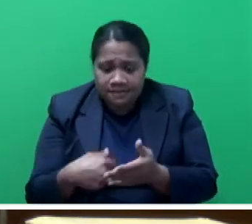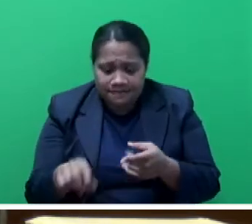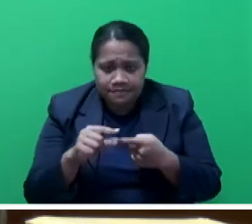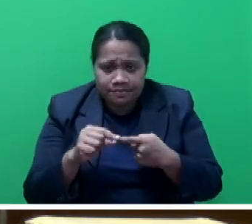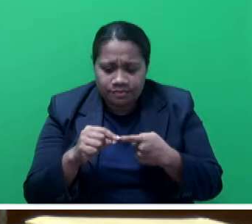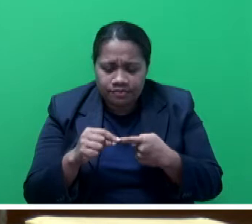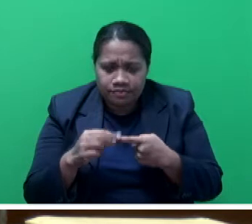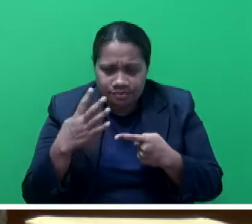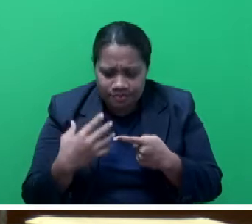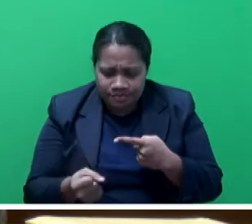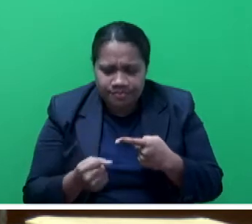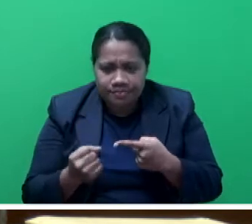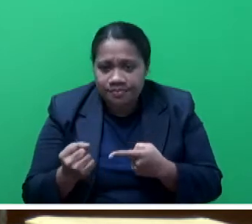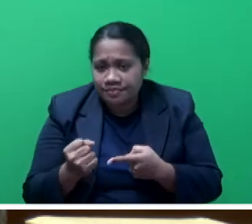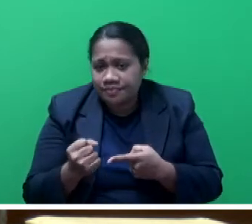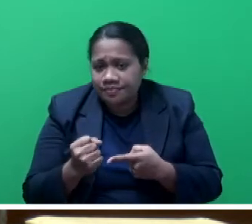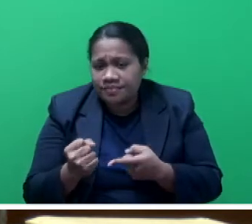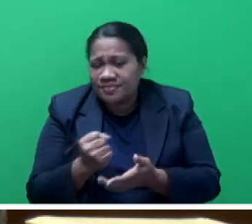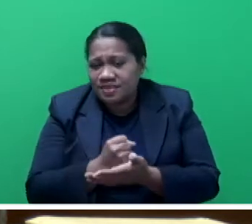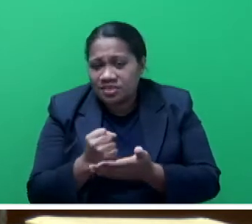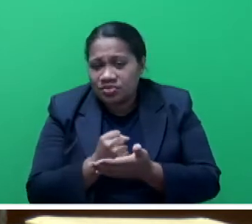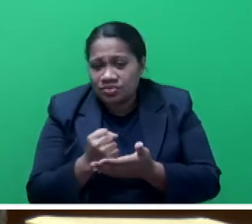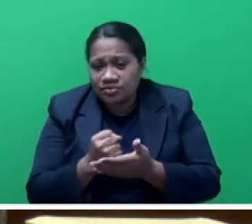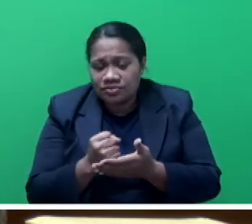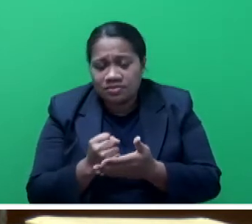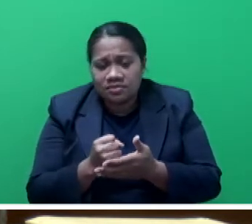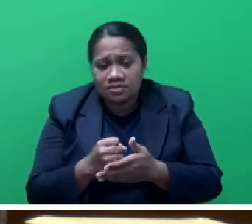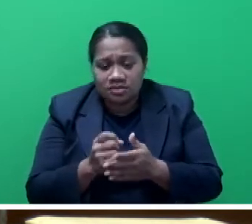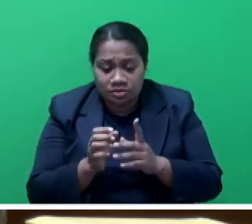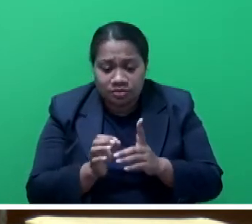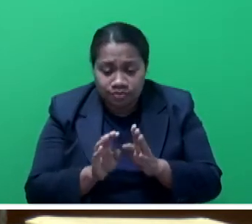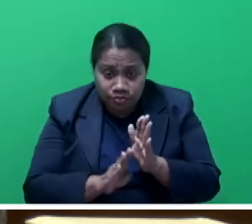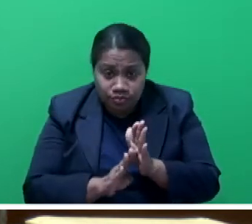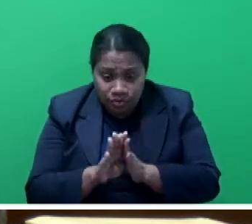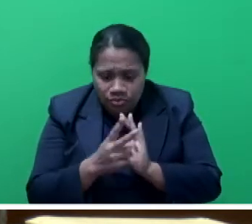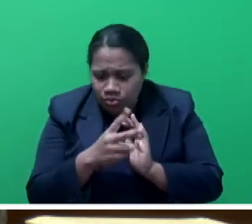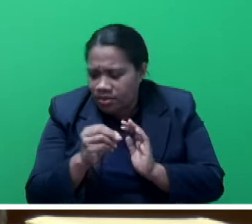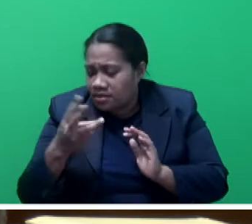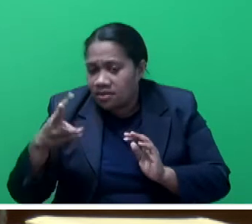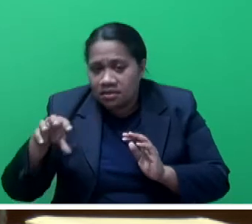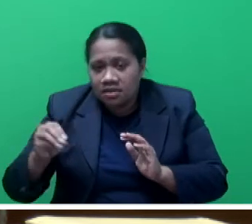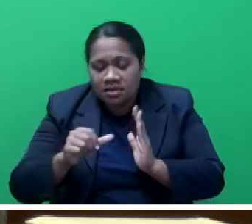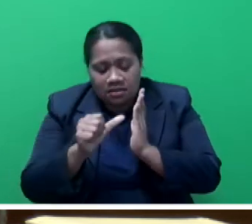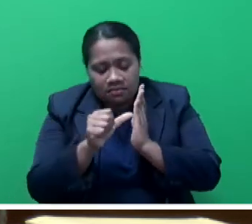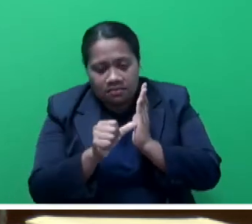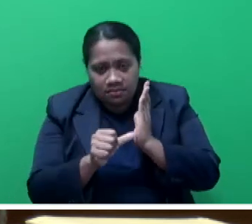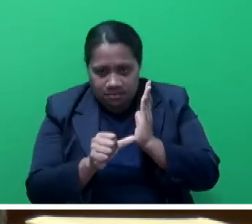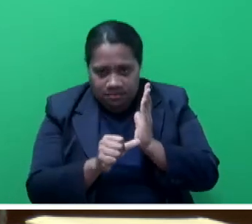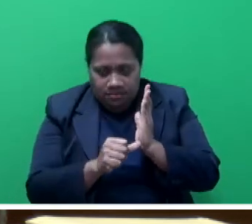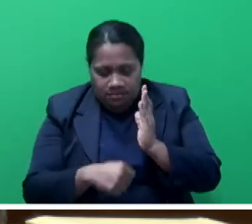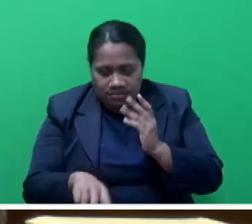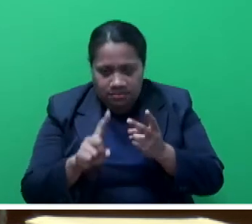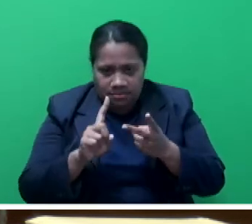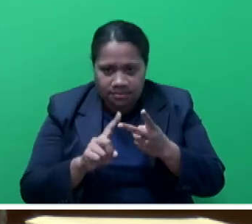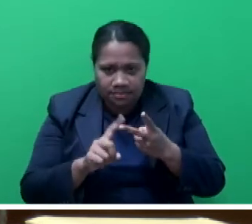generate significant action and measurable progress towards the 2030 Agenda for Sustainable Development. Number 2,